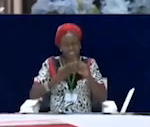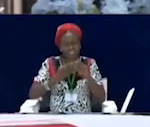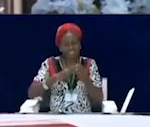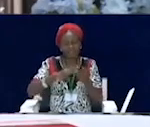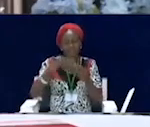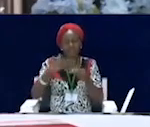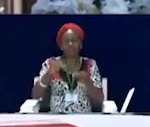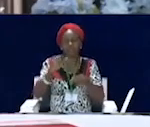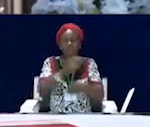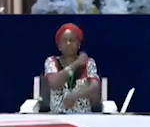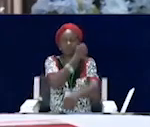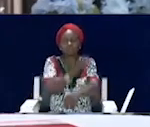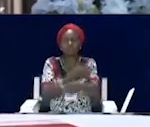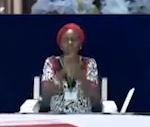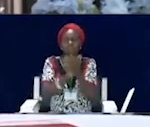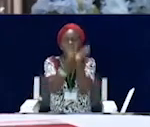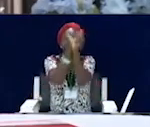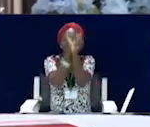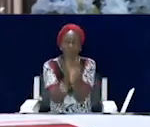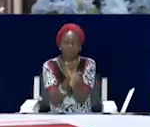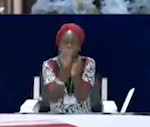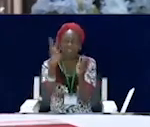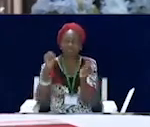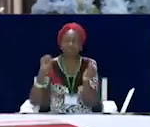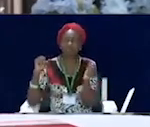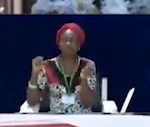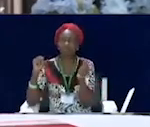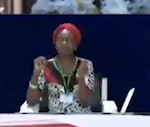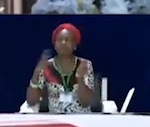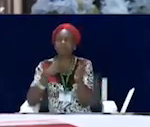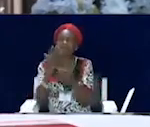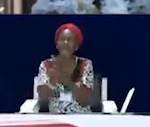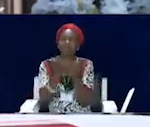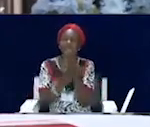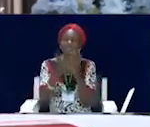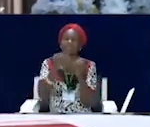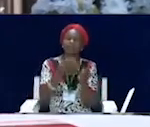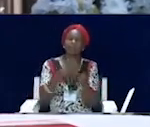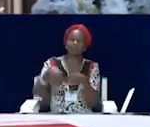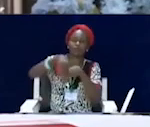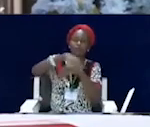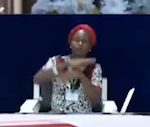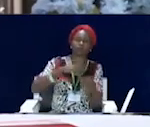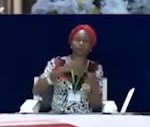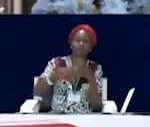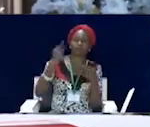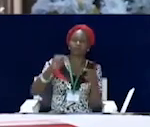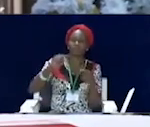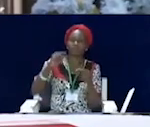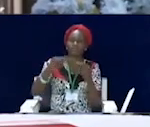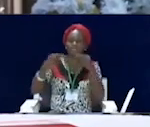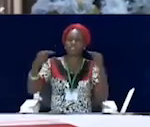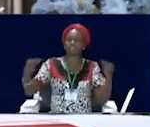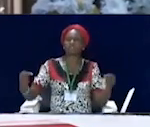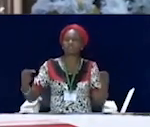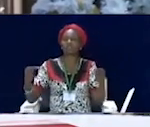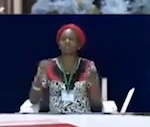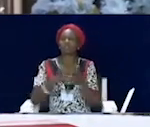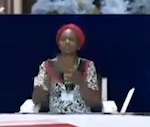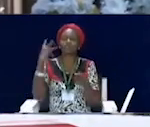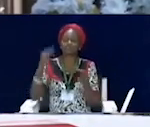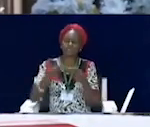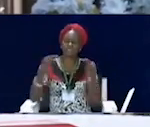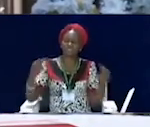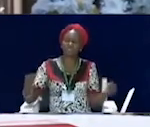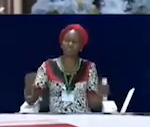Samson that bound him and handed him over to the Philistines. It was the